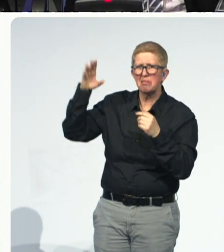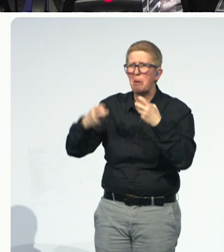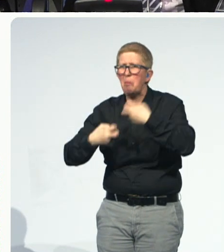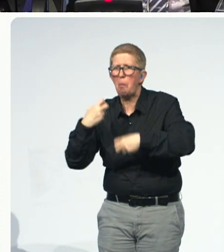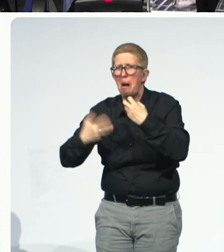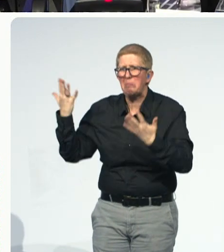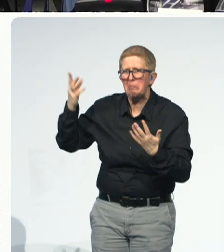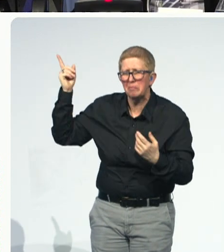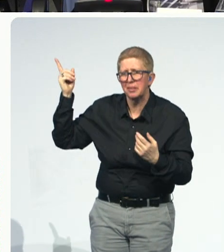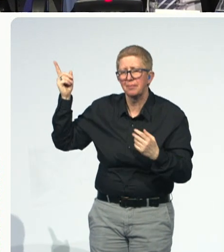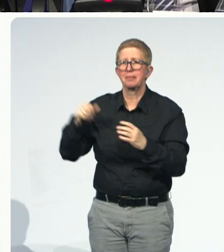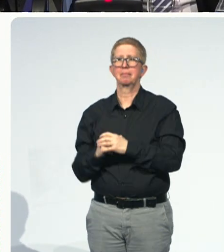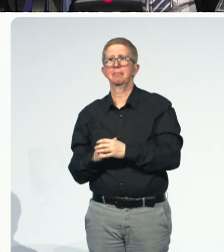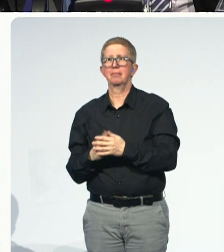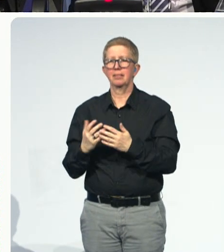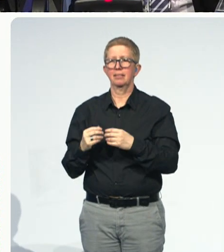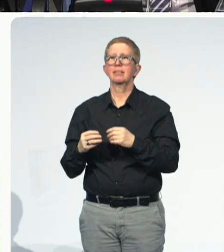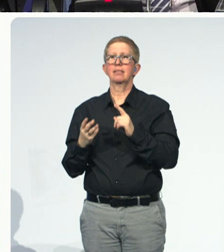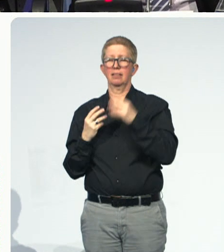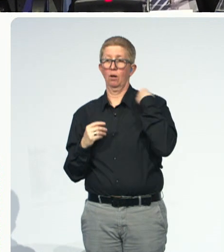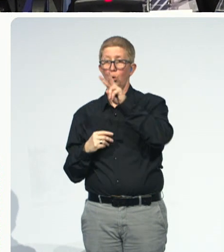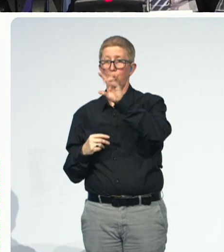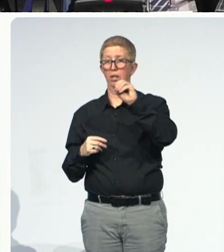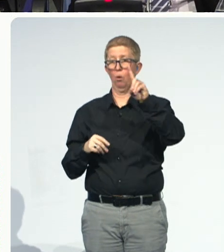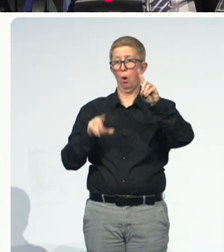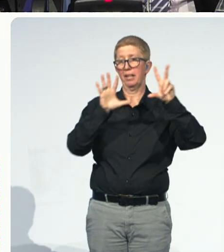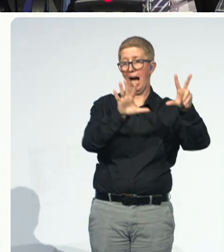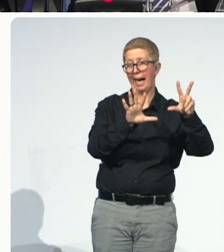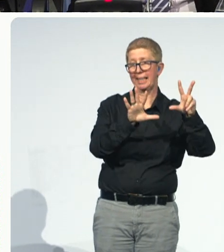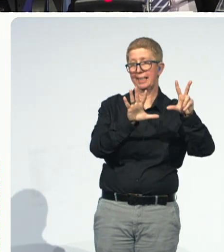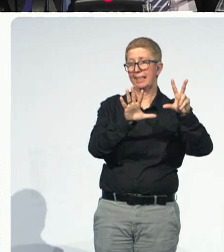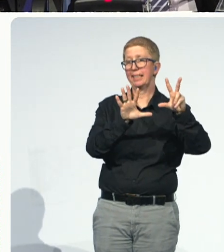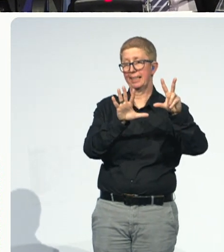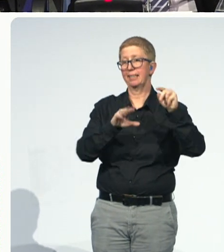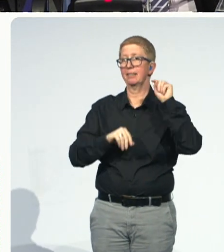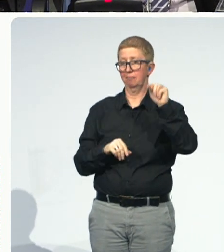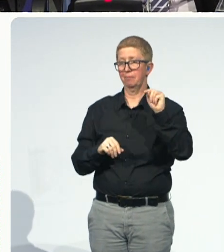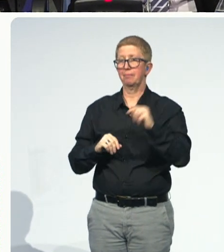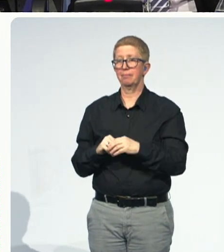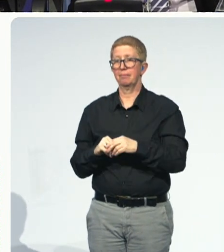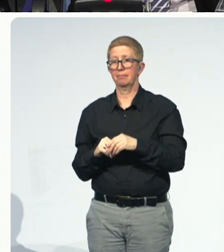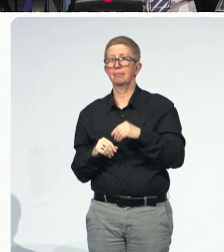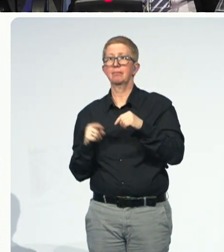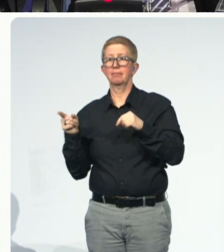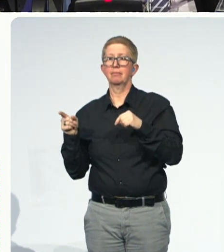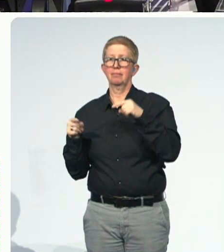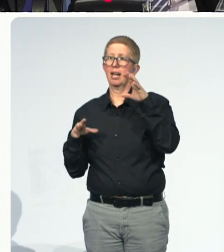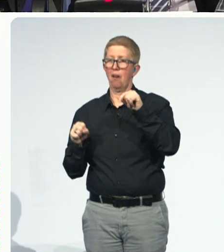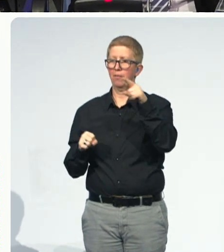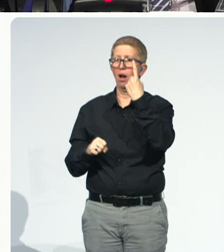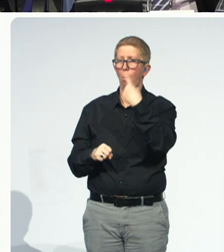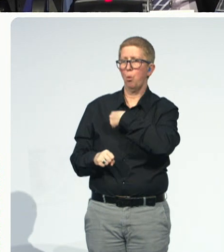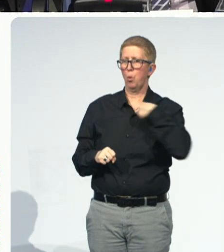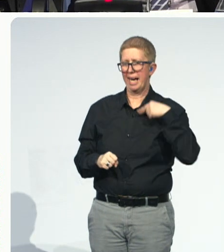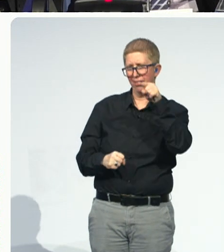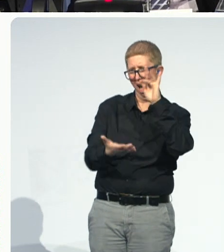Yeah, and another in Quzhou in mainland China. They both established in 2018. There